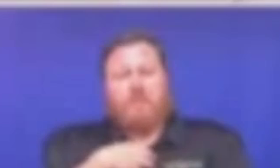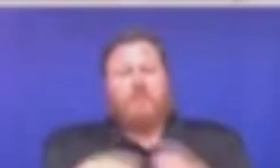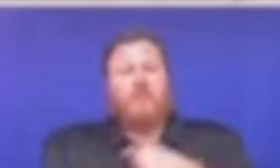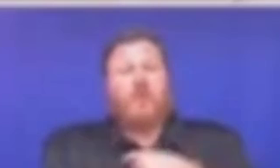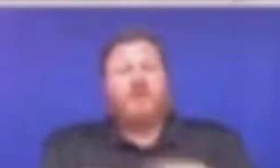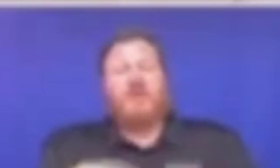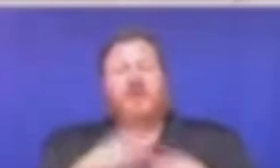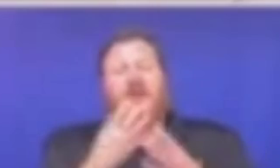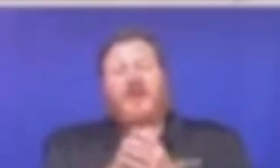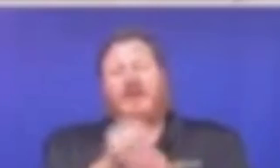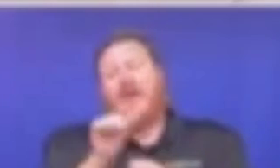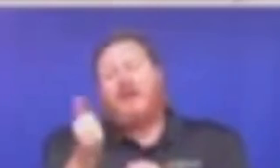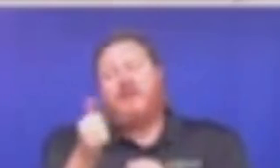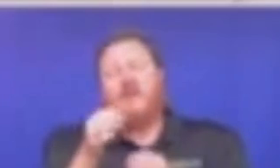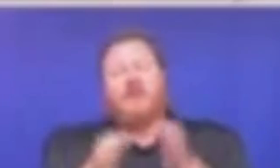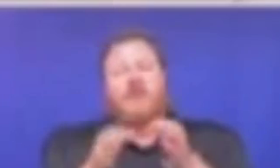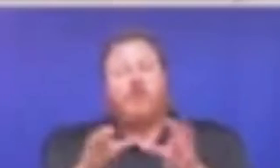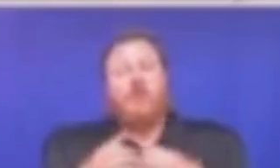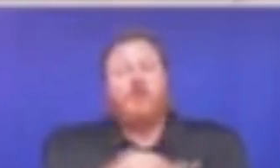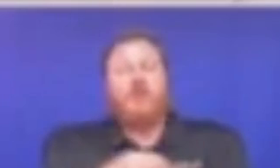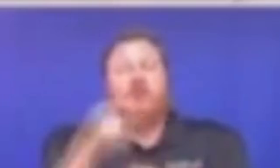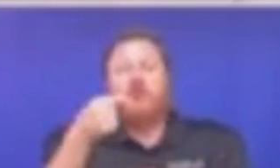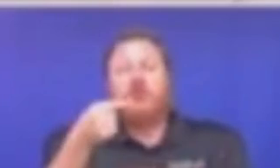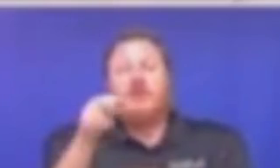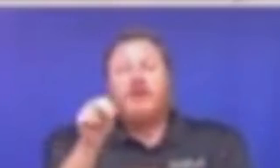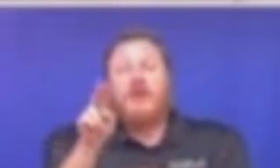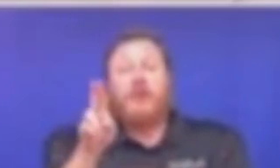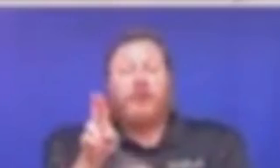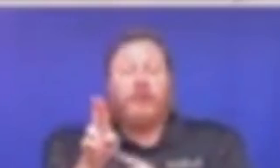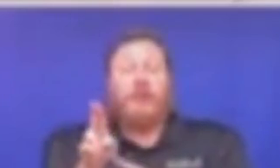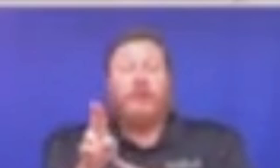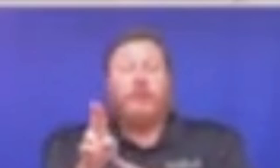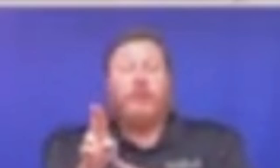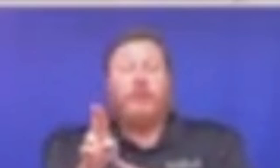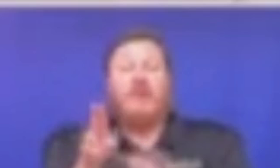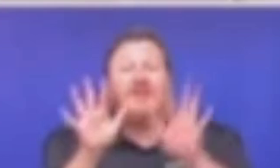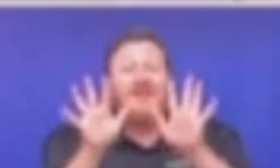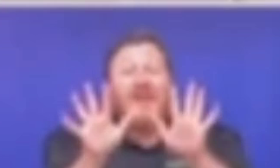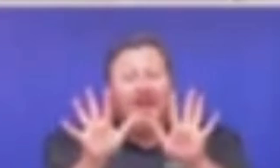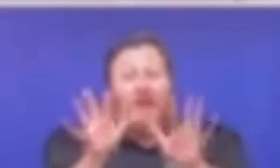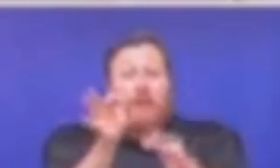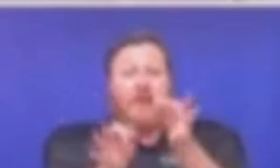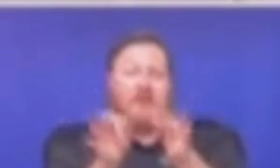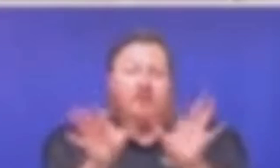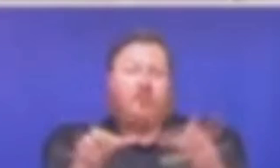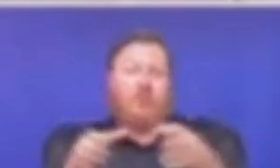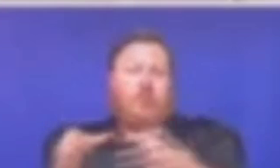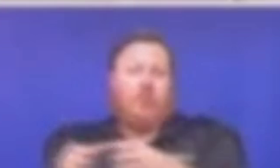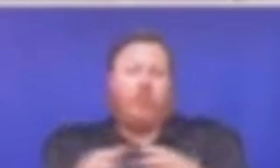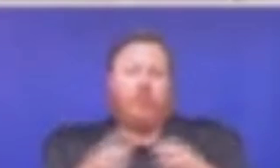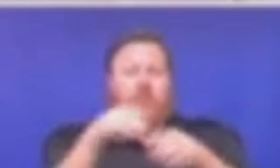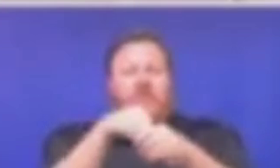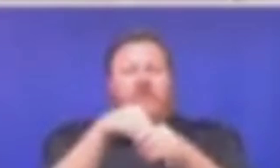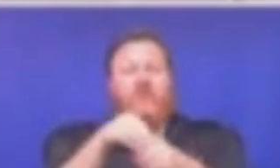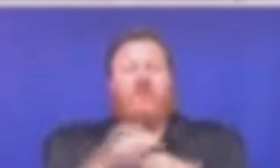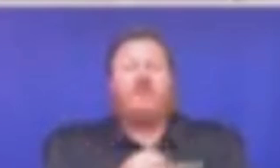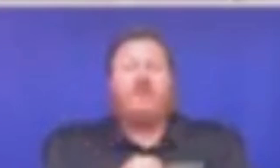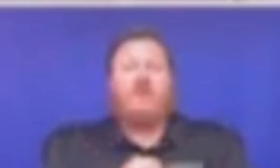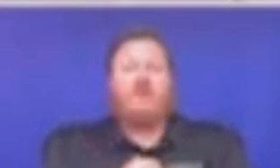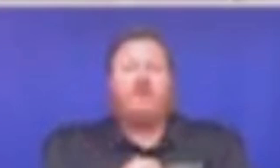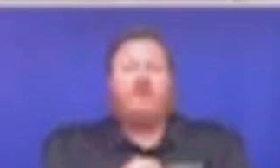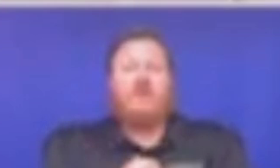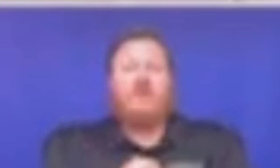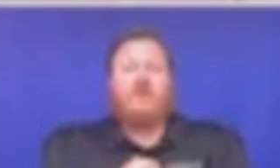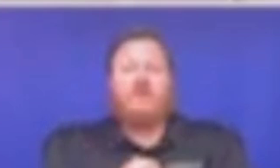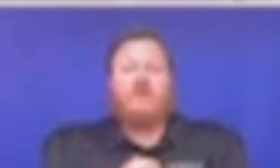political party. It's a government of national unity of 10 political parties that are involved